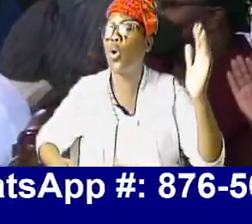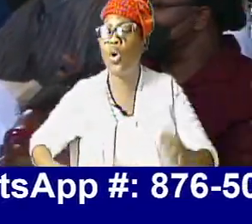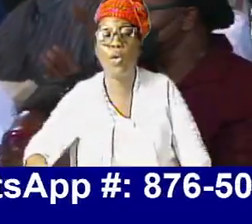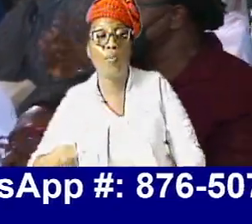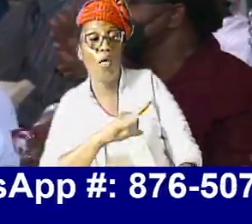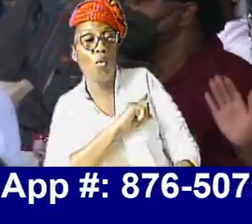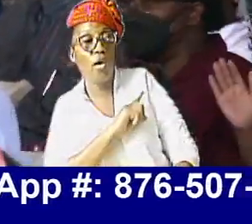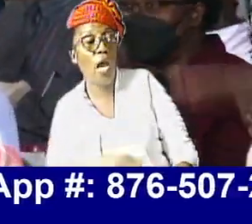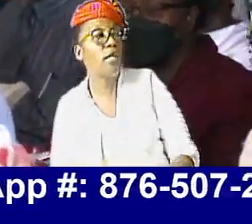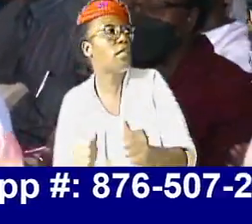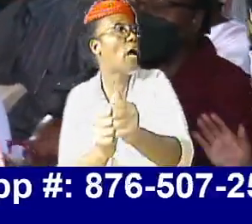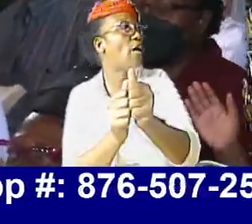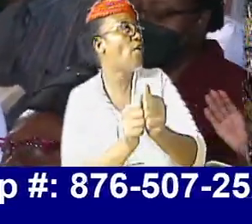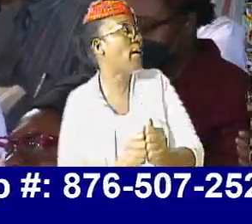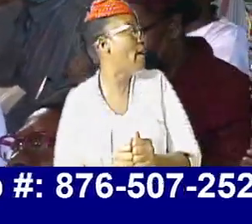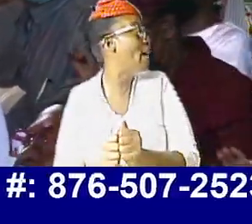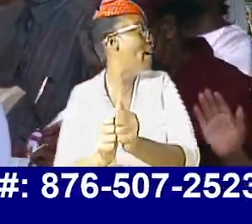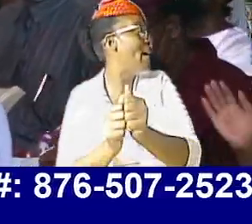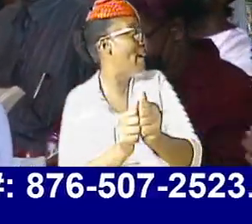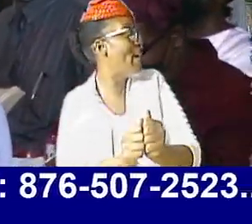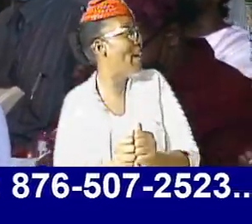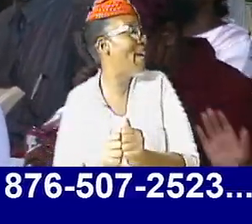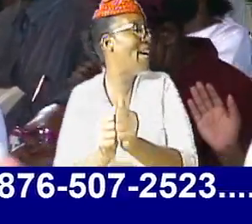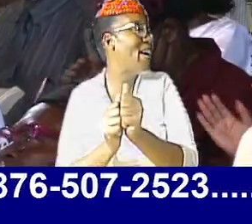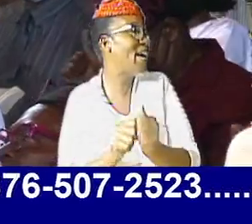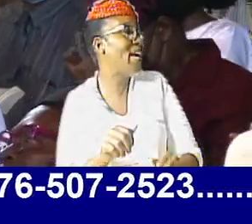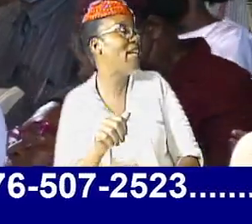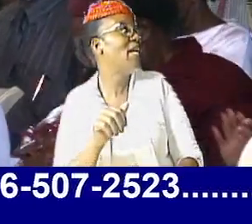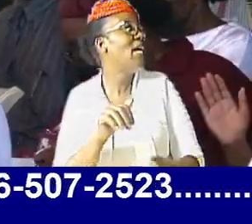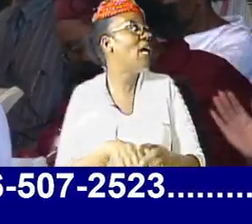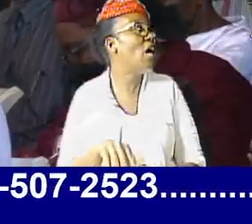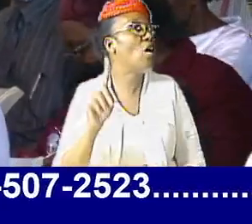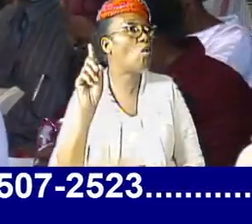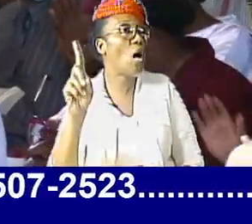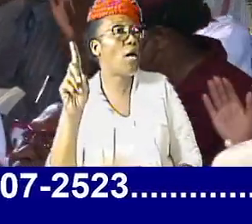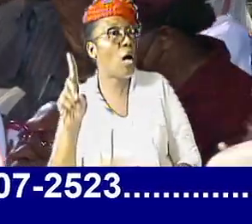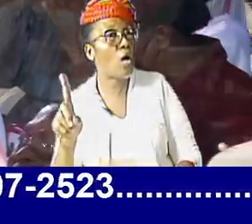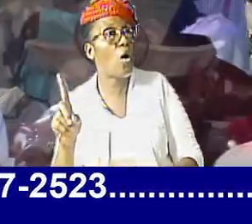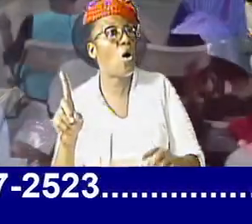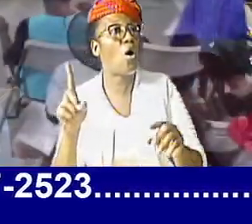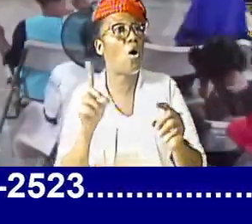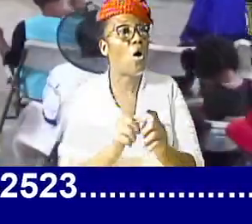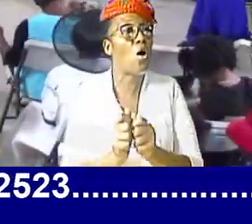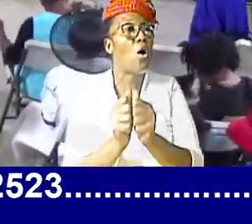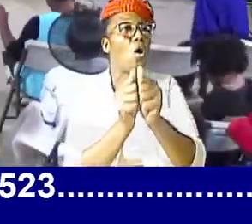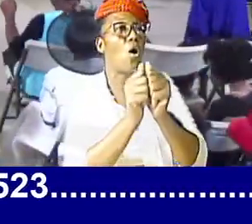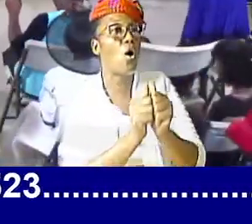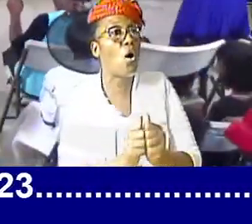Lord, we are together again. Oh,